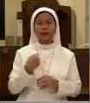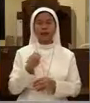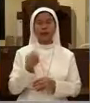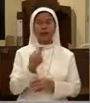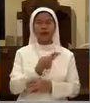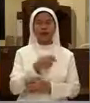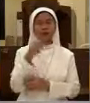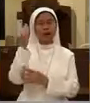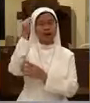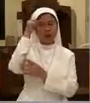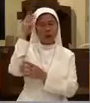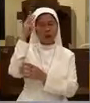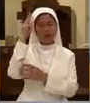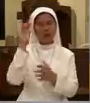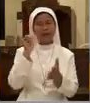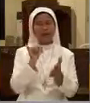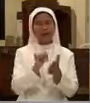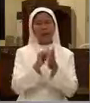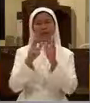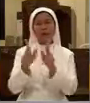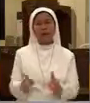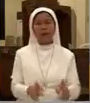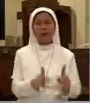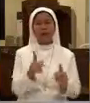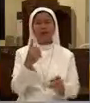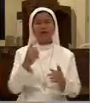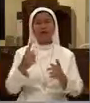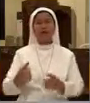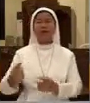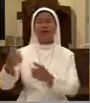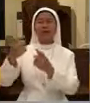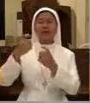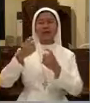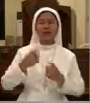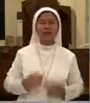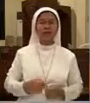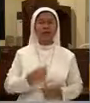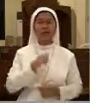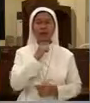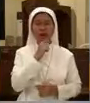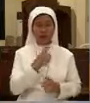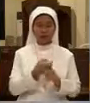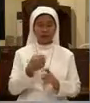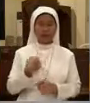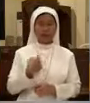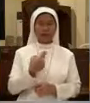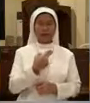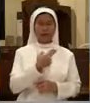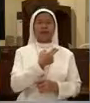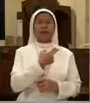that the power, the gift, does not come from us.